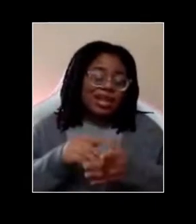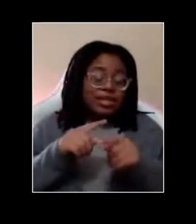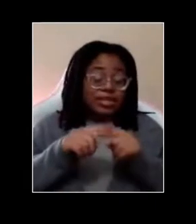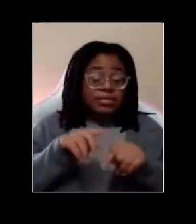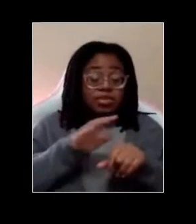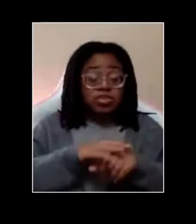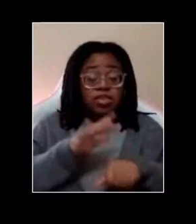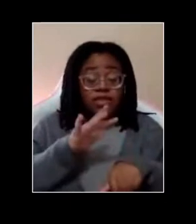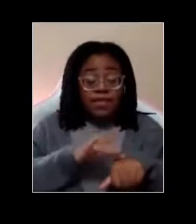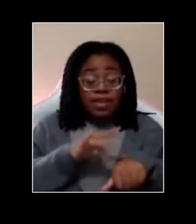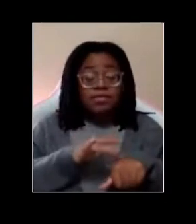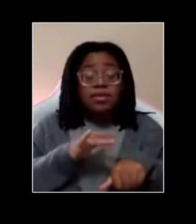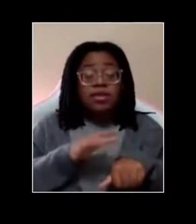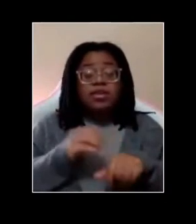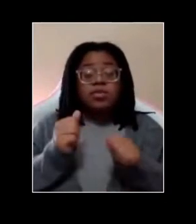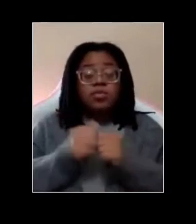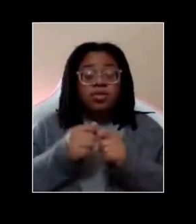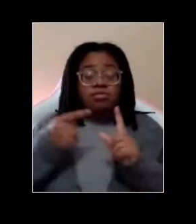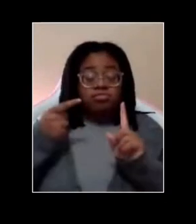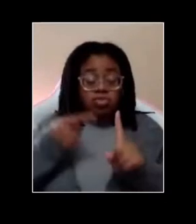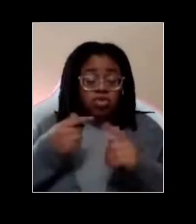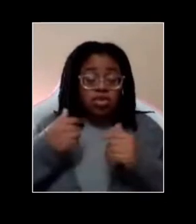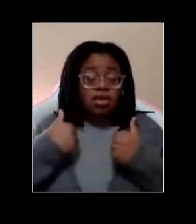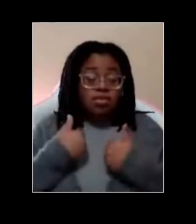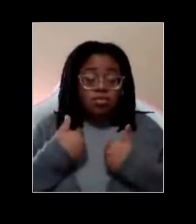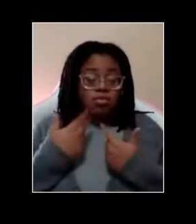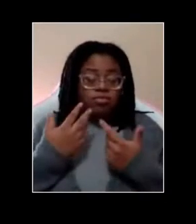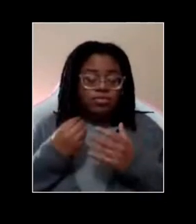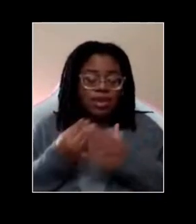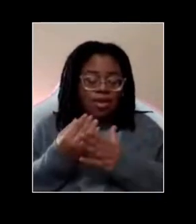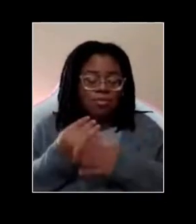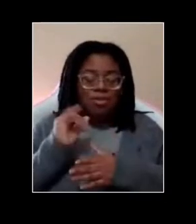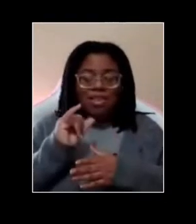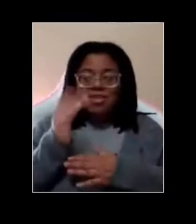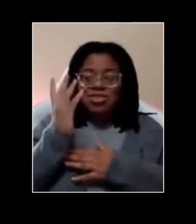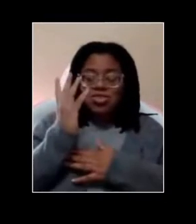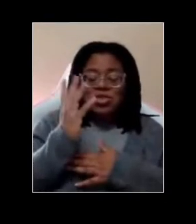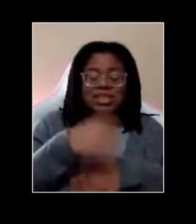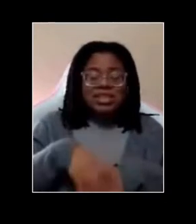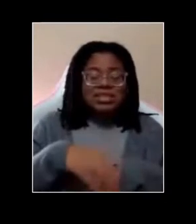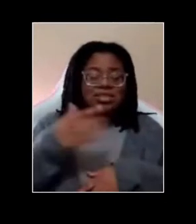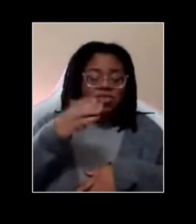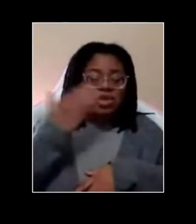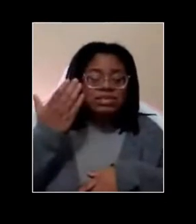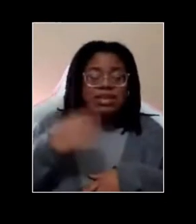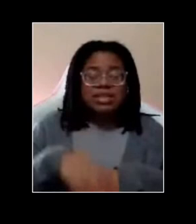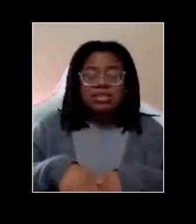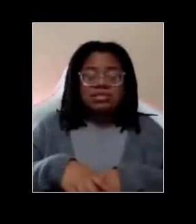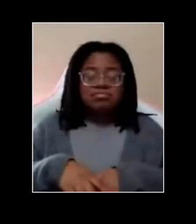of the target species, such as Christmas trees or bear grass or mushrooms.